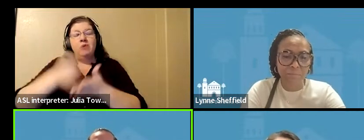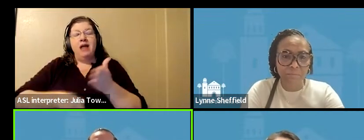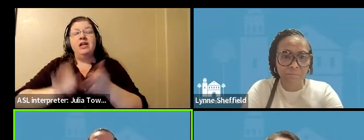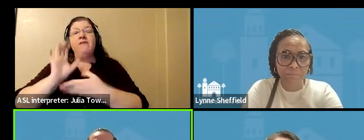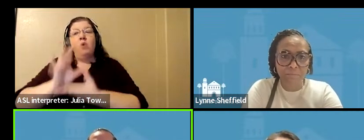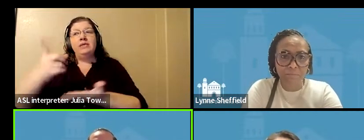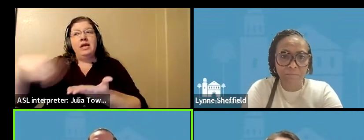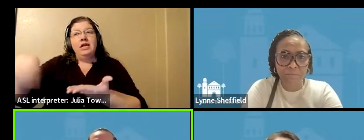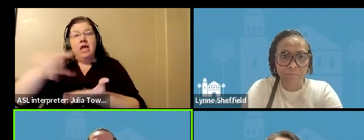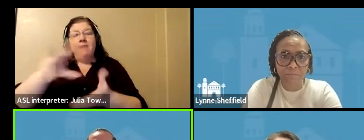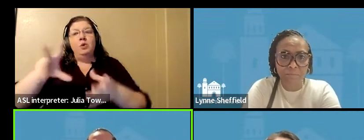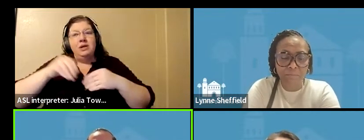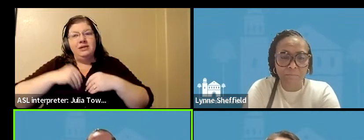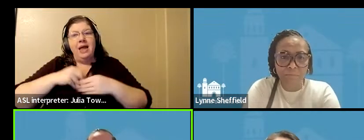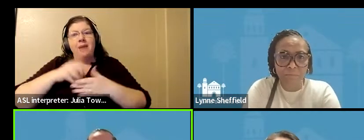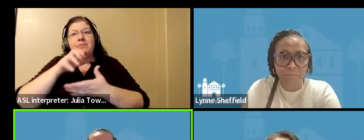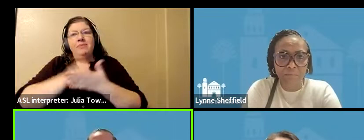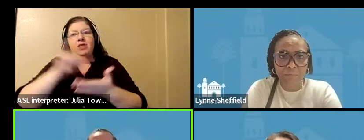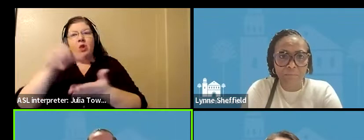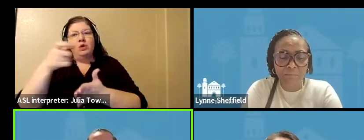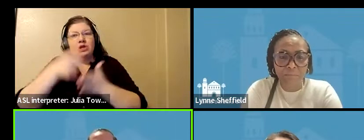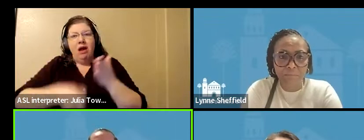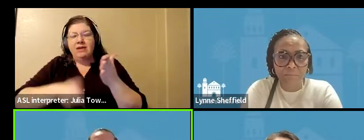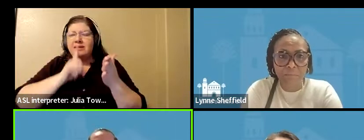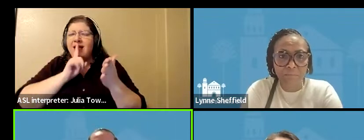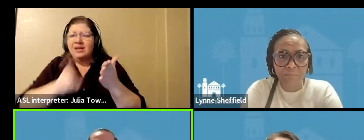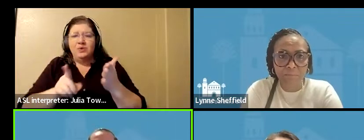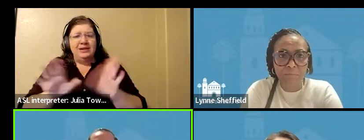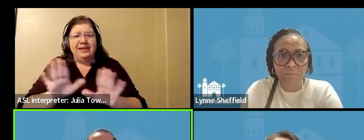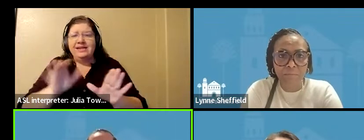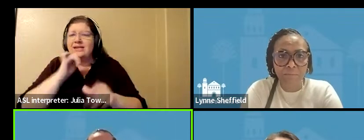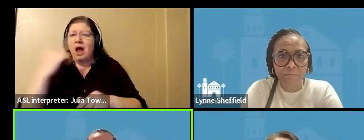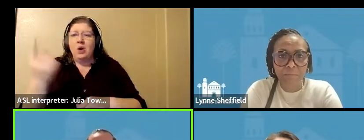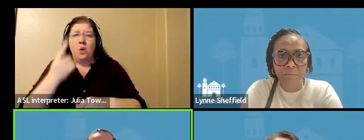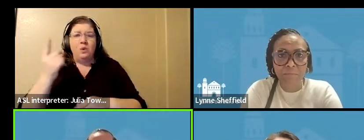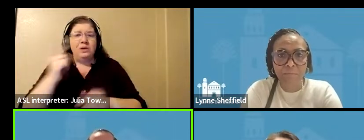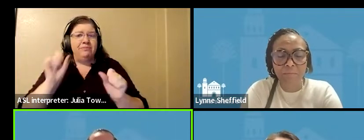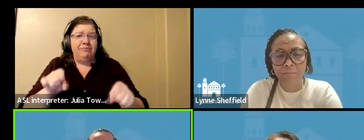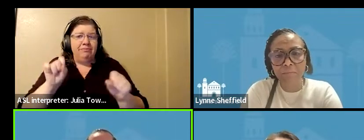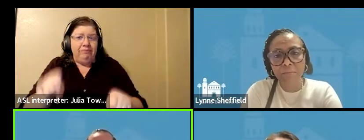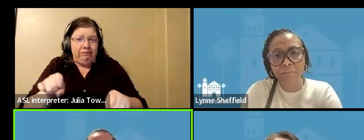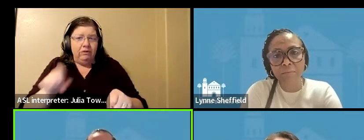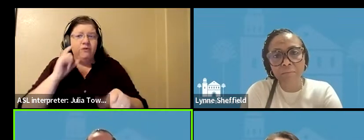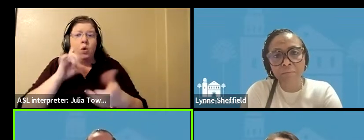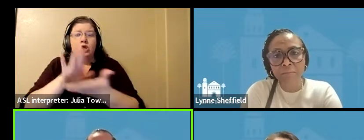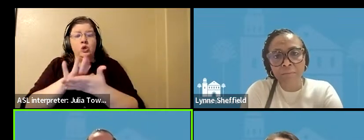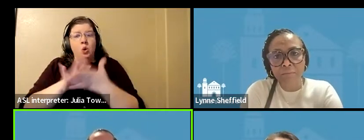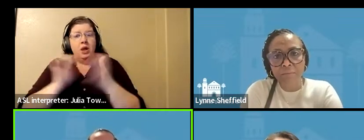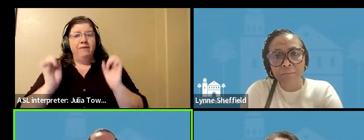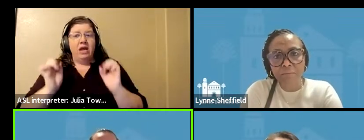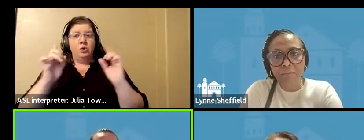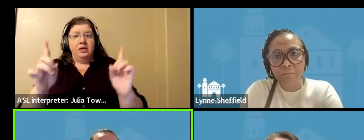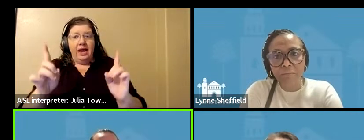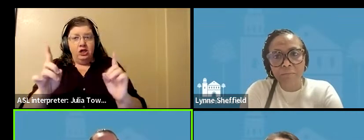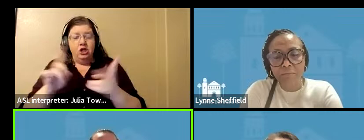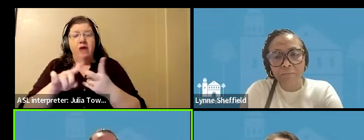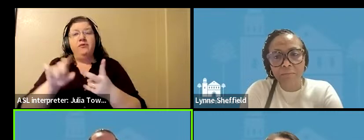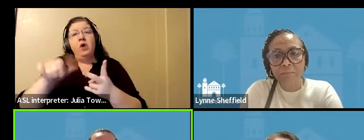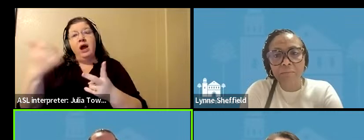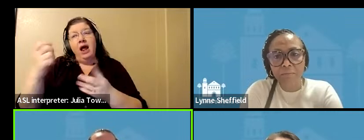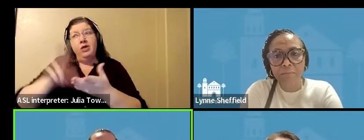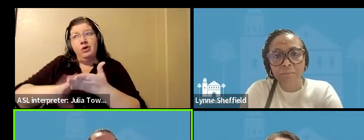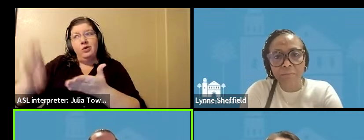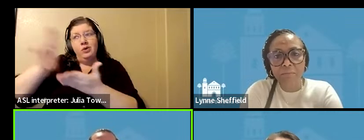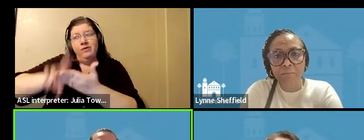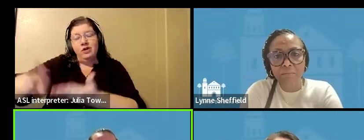many of these costs, when in actuality, that's not always a reality for the School of Education for other higher education institutions